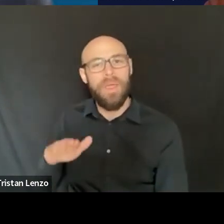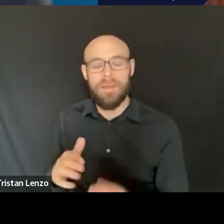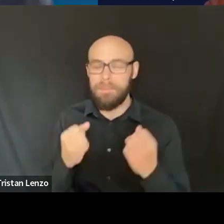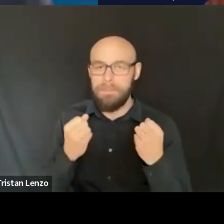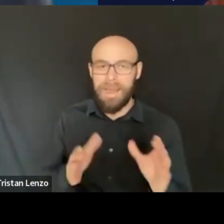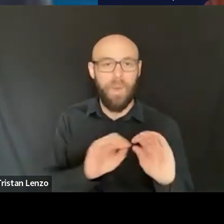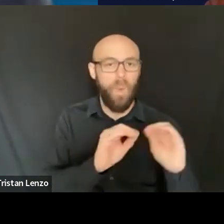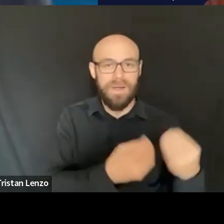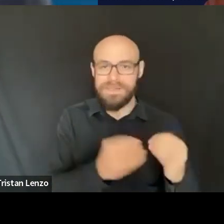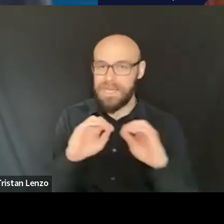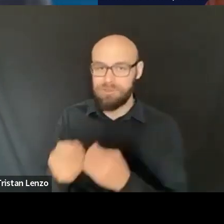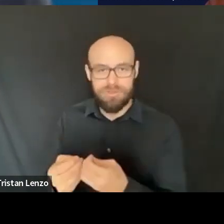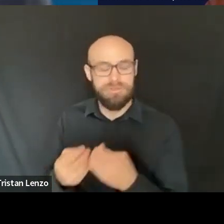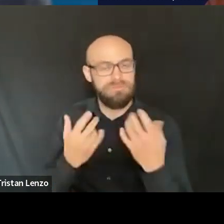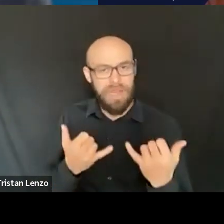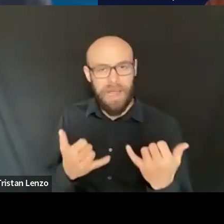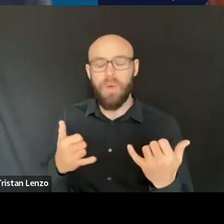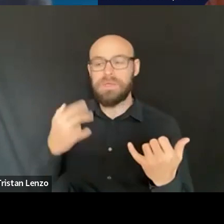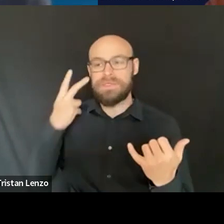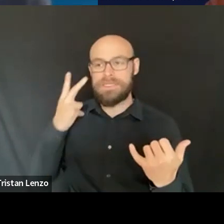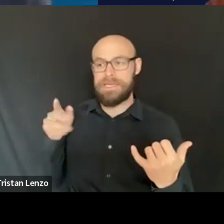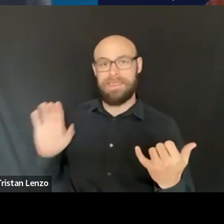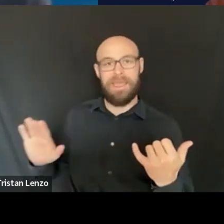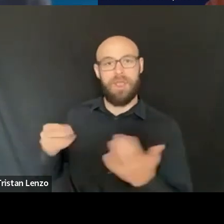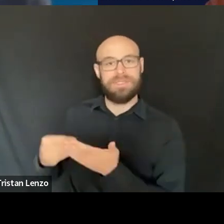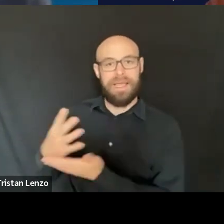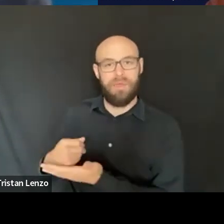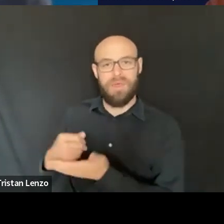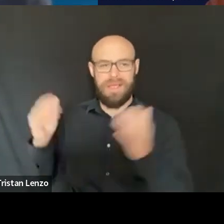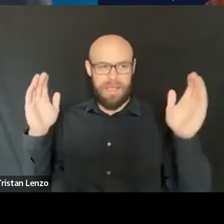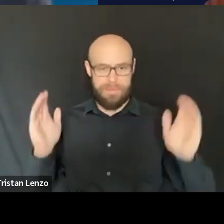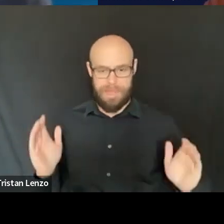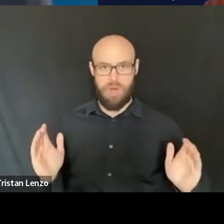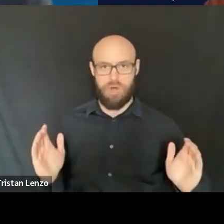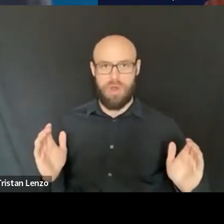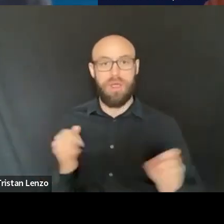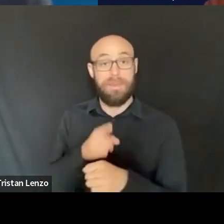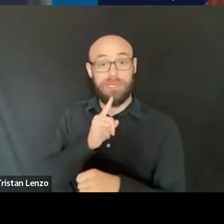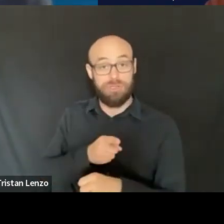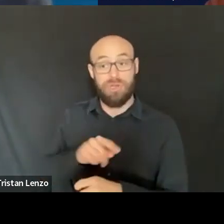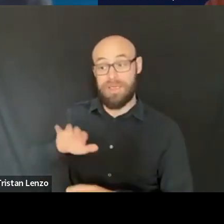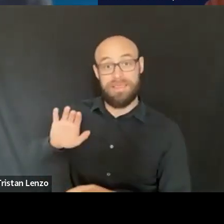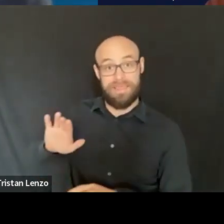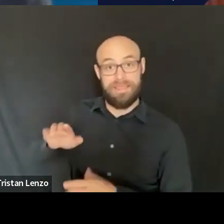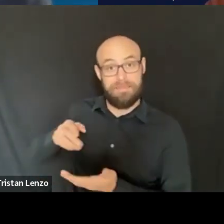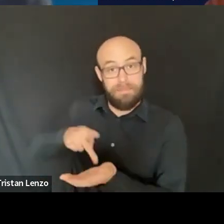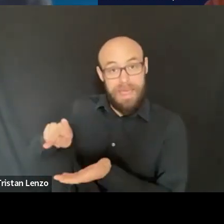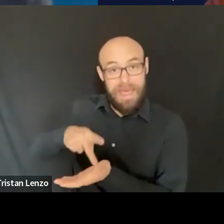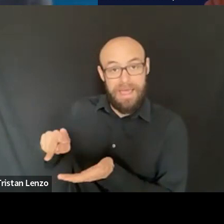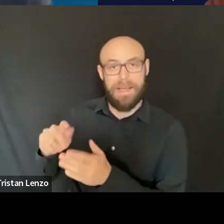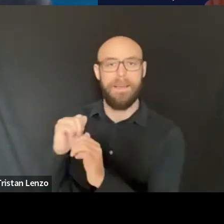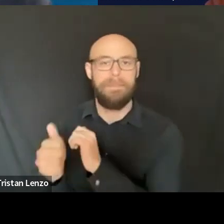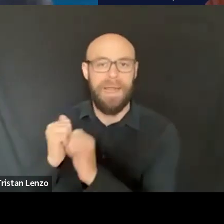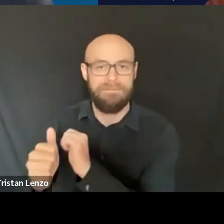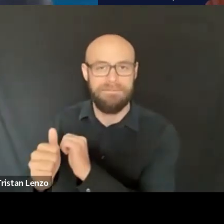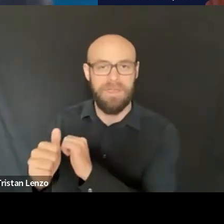currently, looking at comparative salary analysis and making sure that our counselors, we are paying competitively so that we're